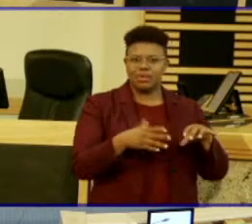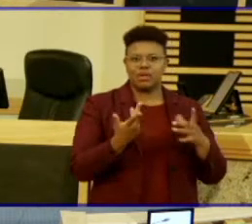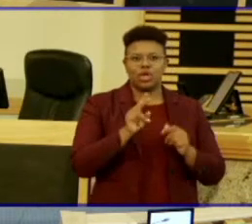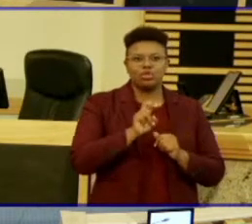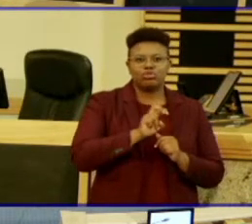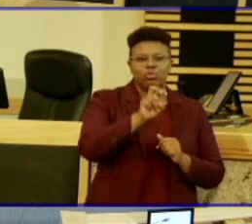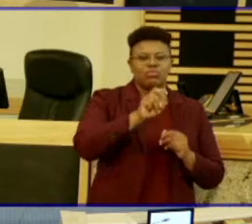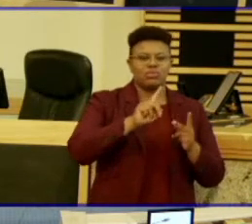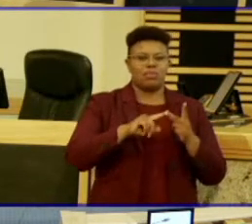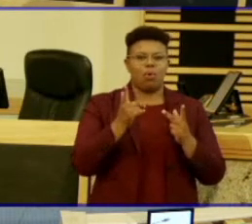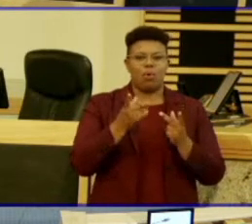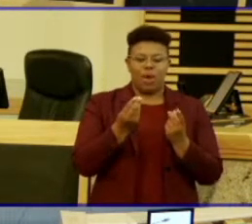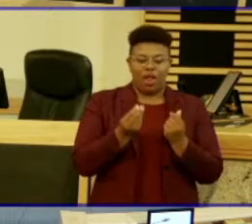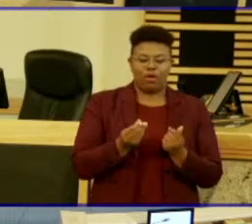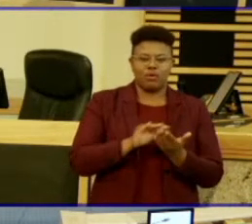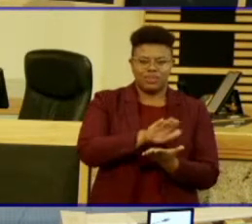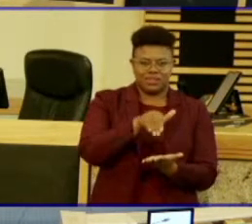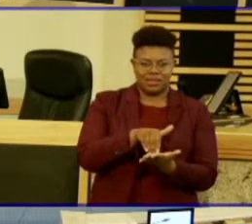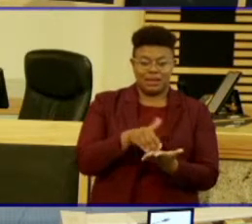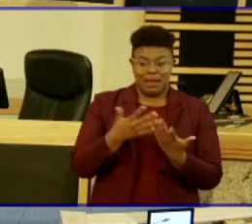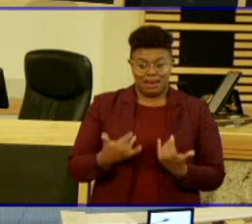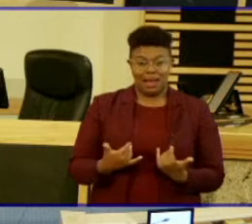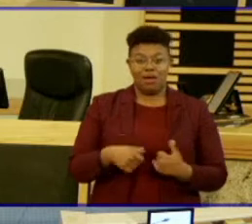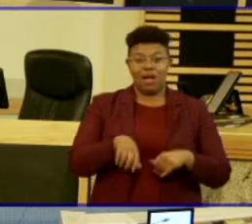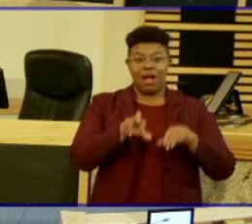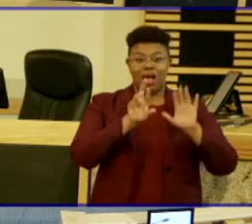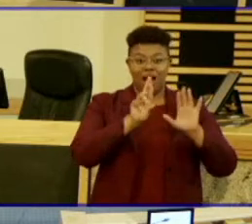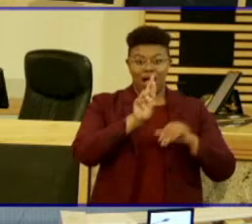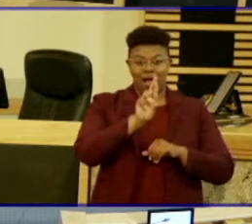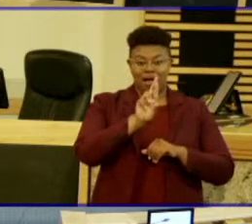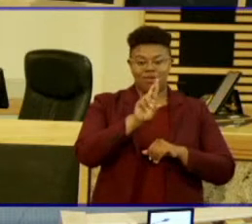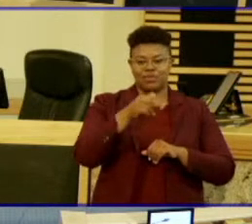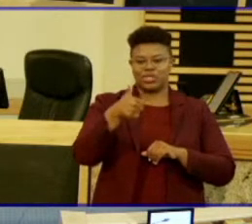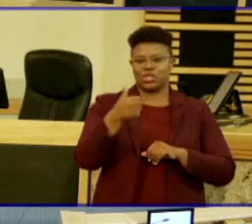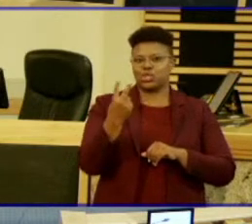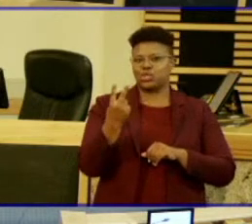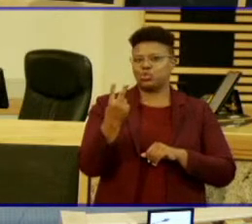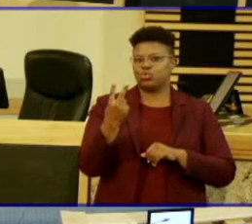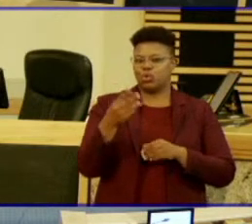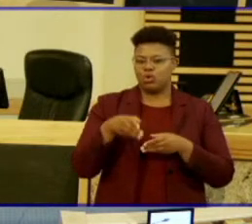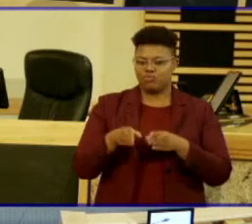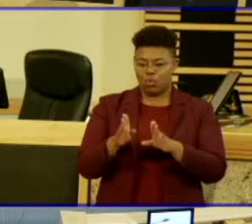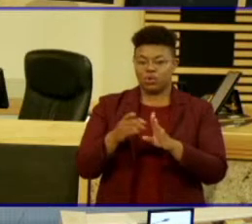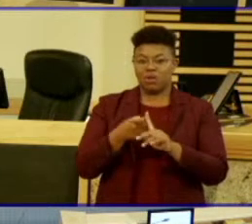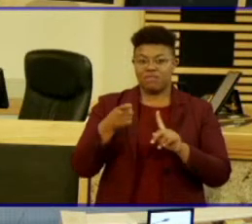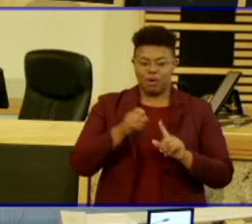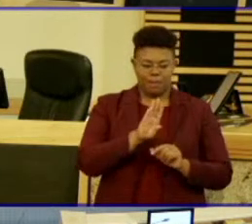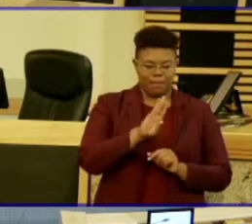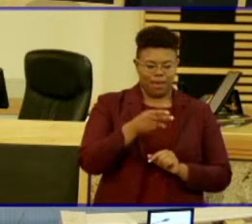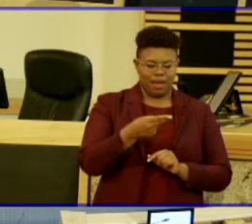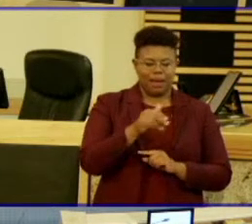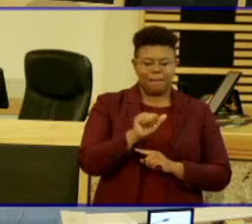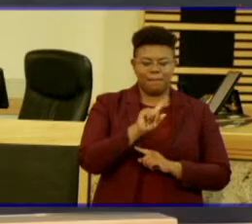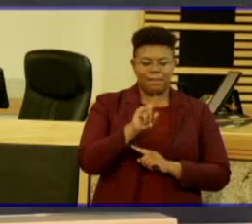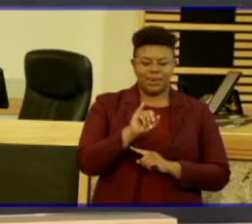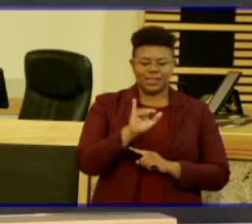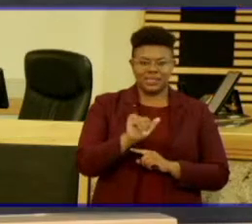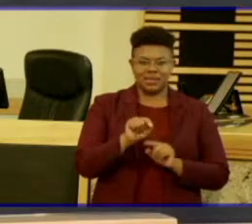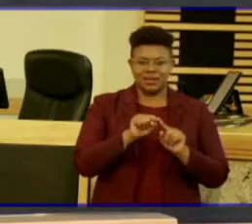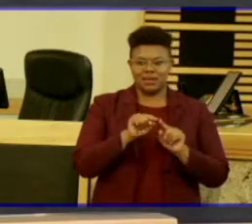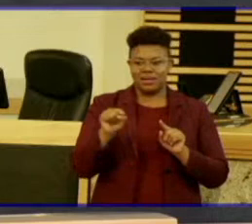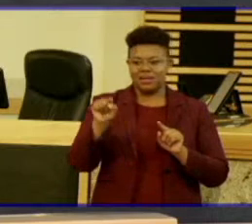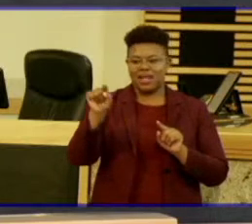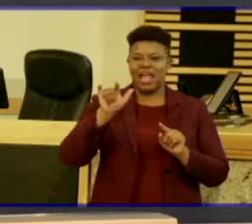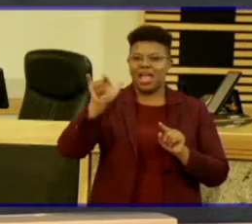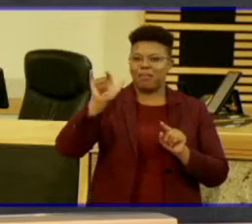are happy to announce that R61 road from Bazia to Mtata Airport Junction is in the final stages